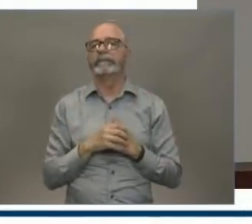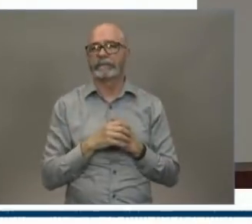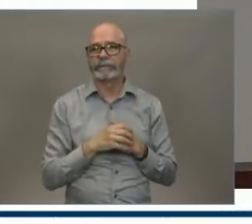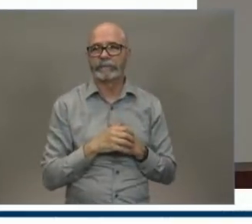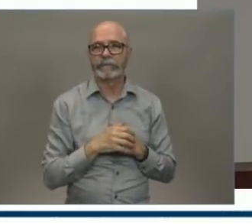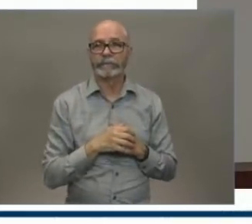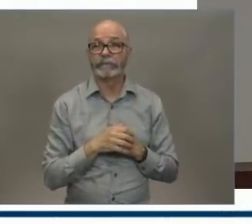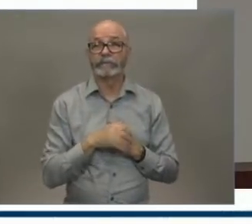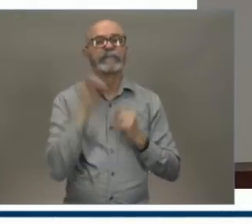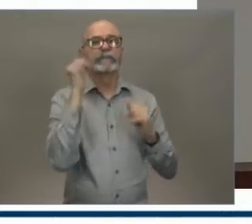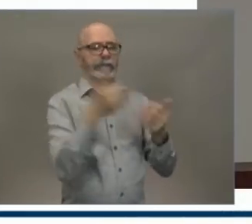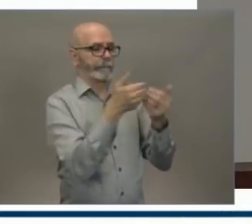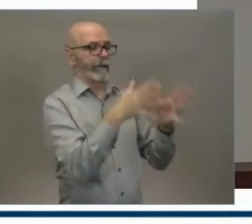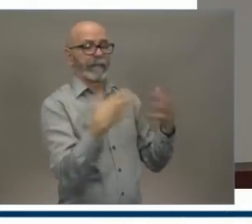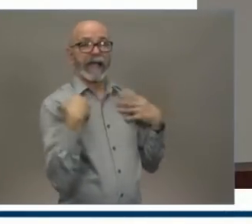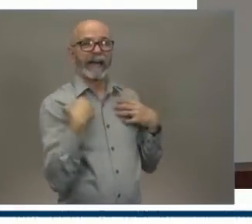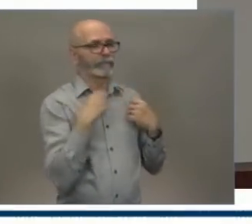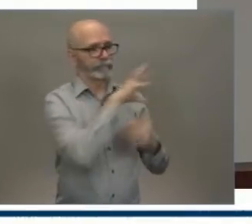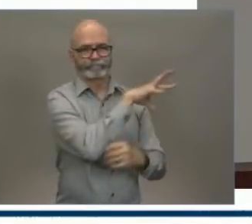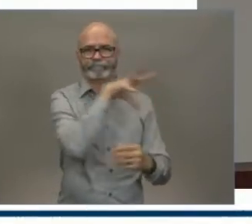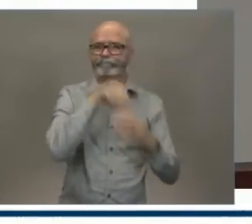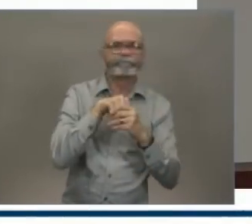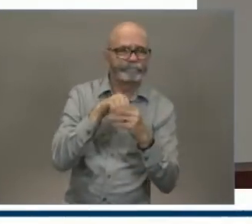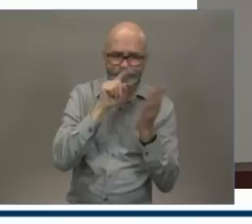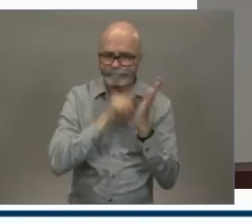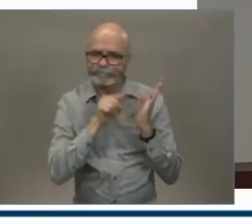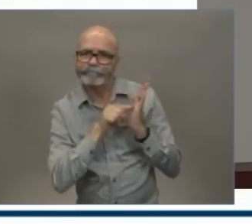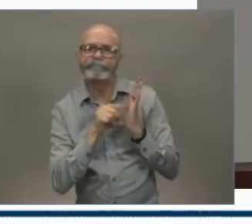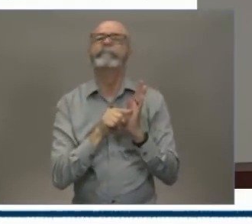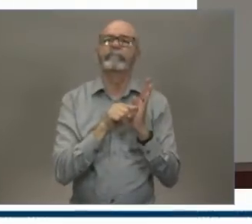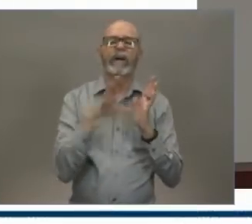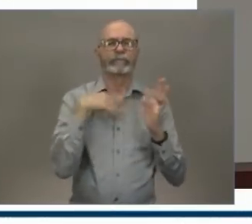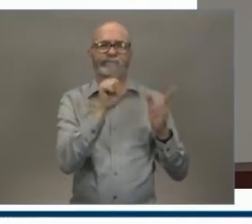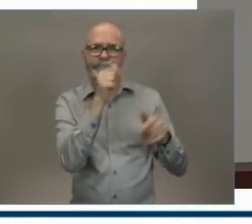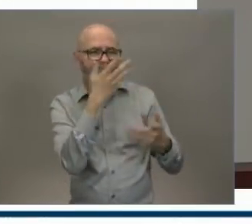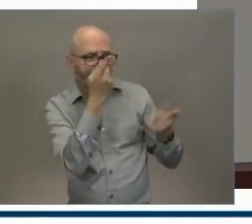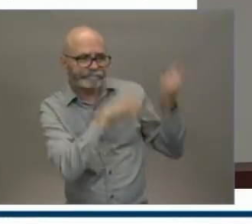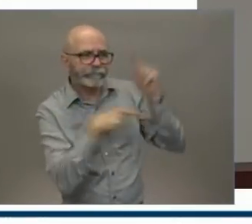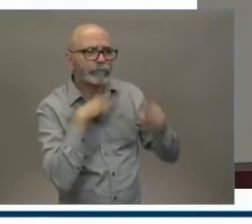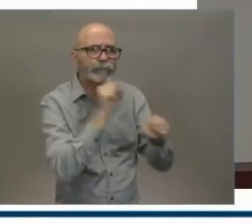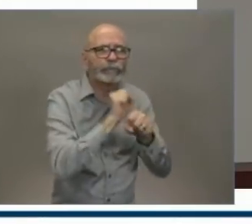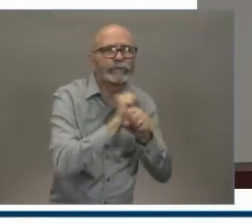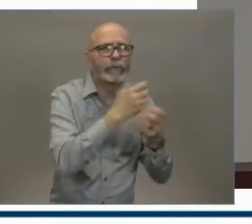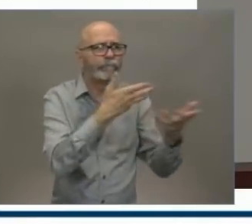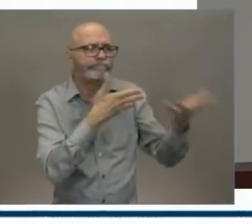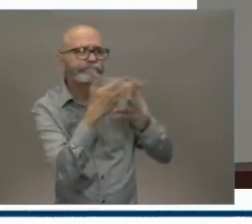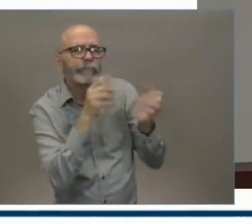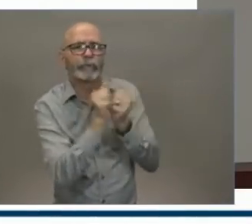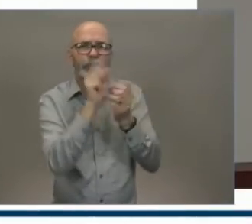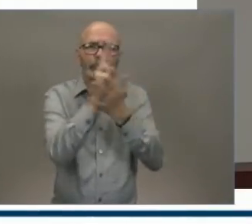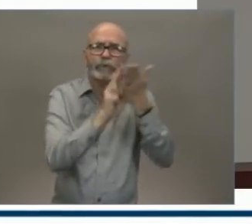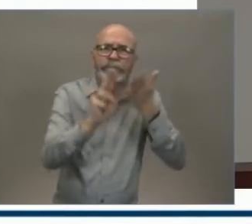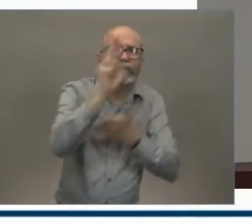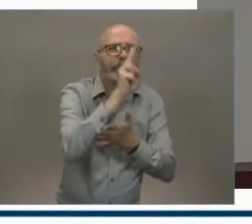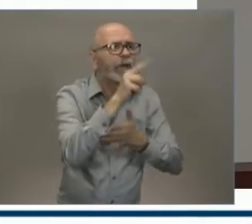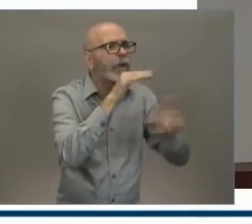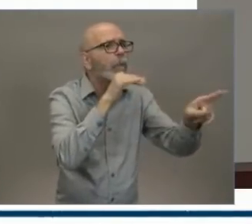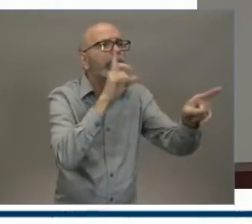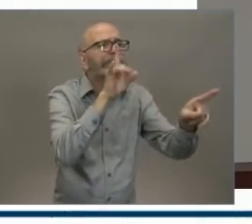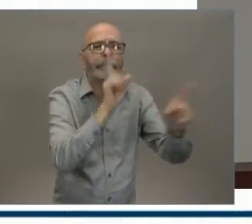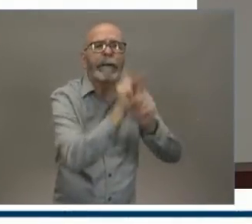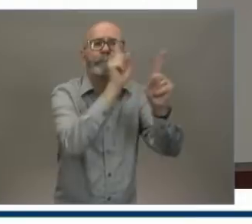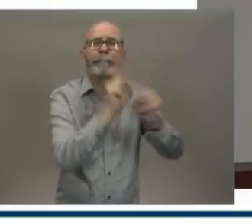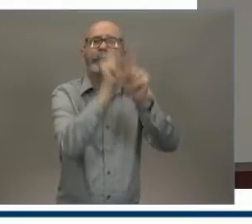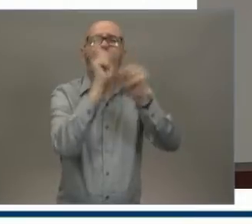is involved in that. We are working closely with the university to identify and test any close contacts. And we have